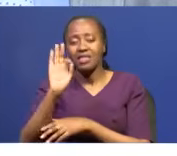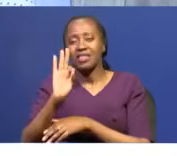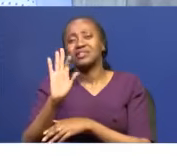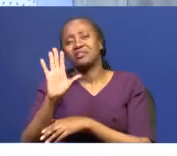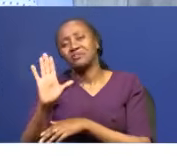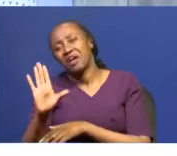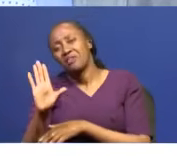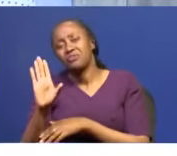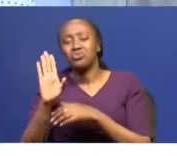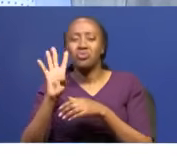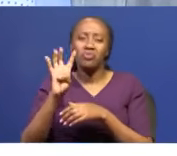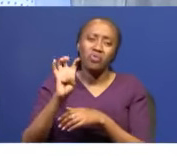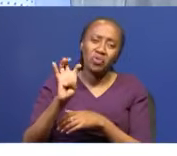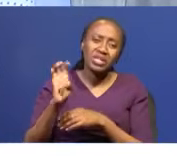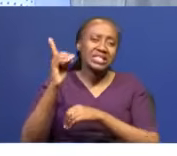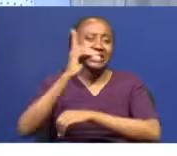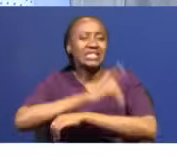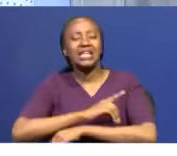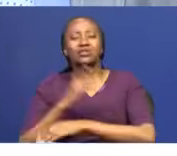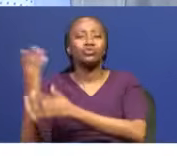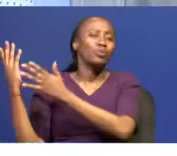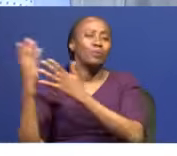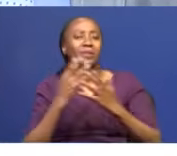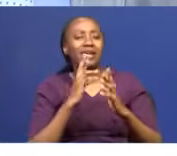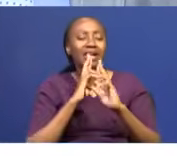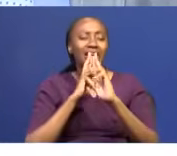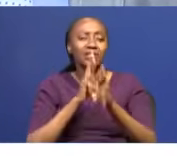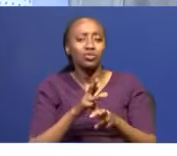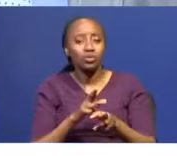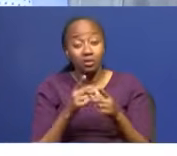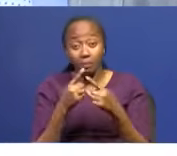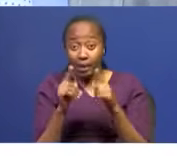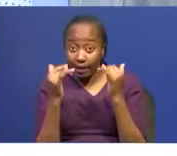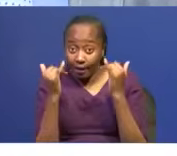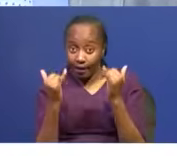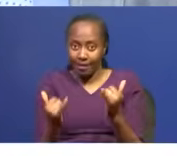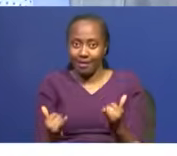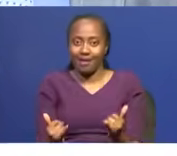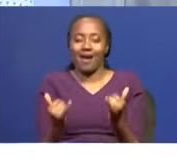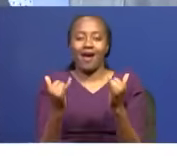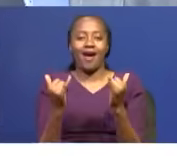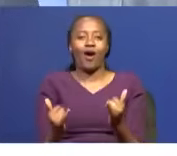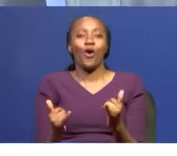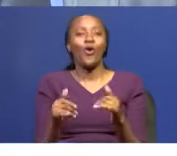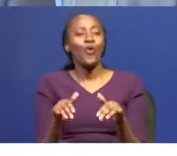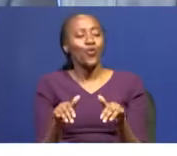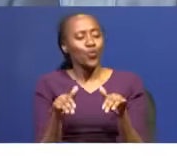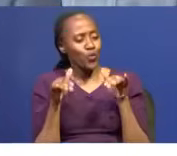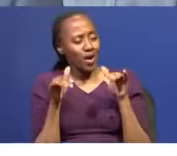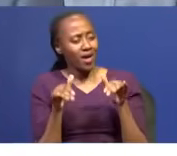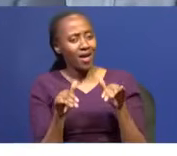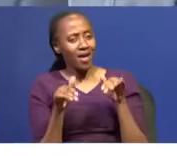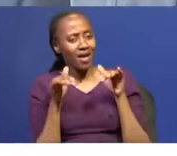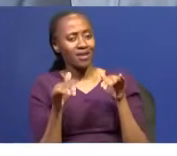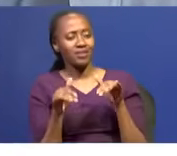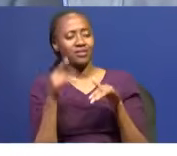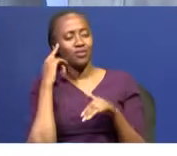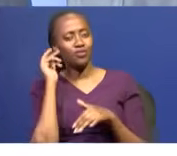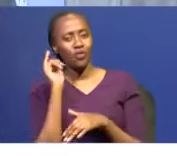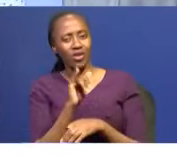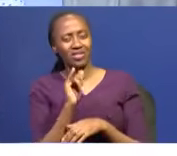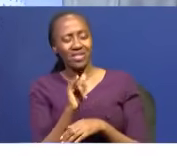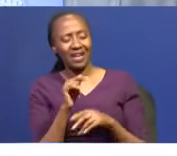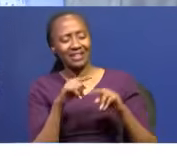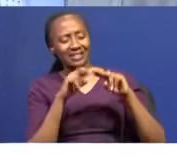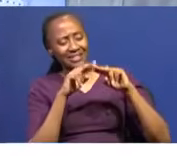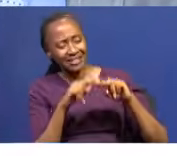40 days. So now we are no longer going to rely